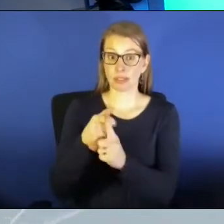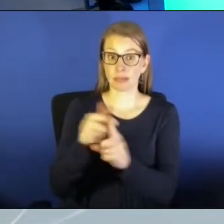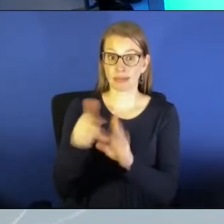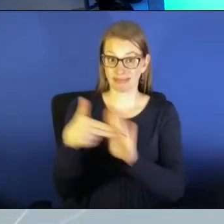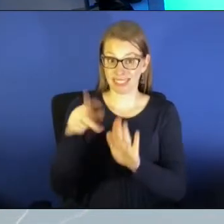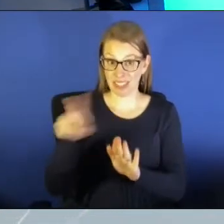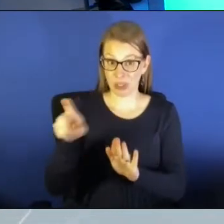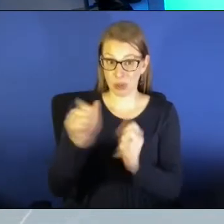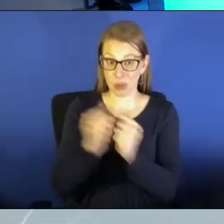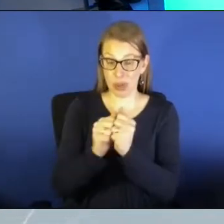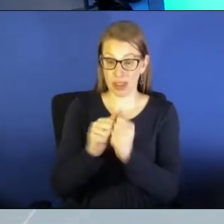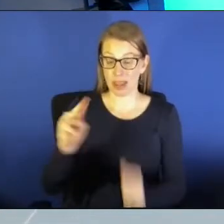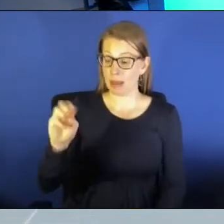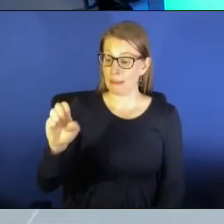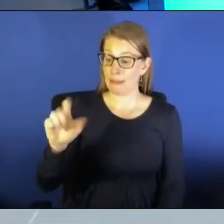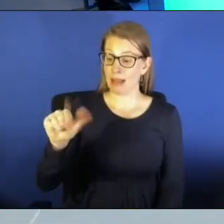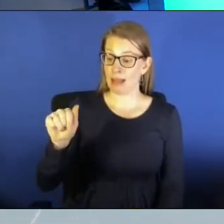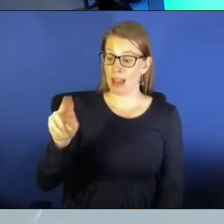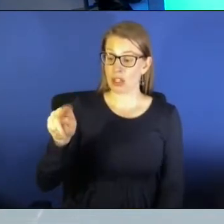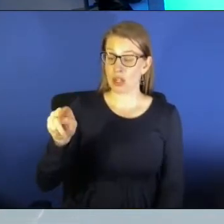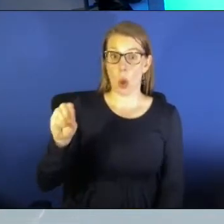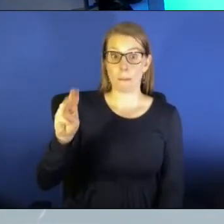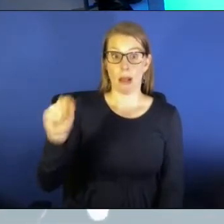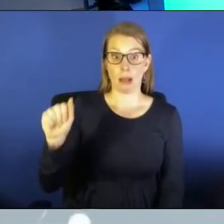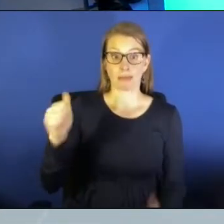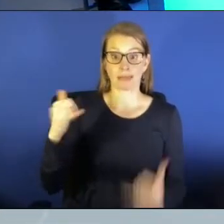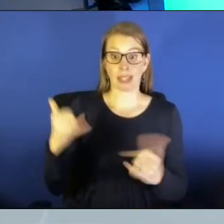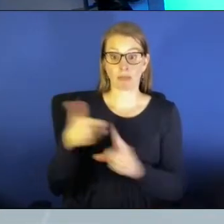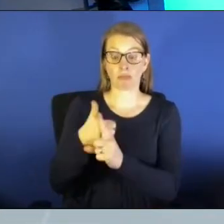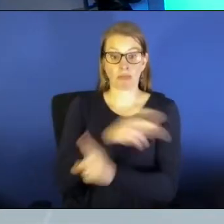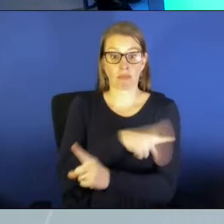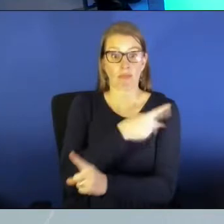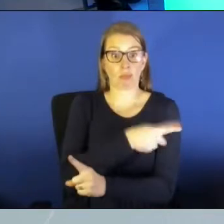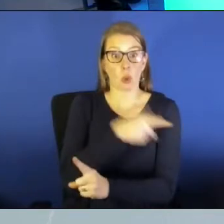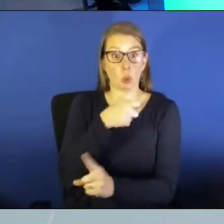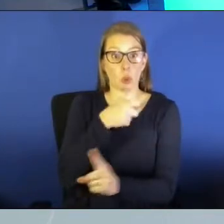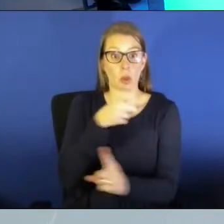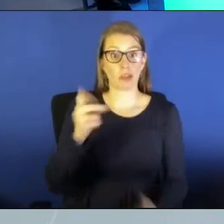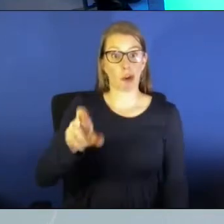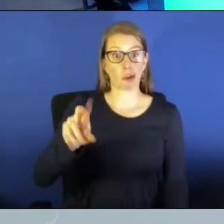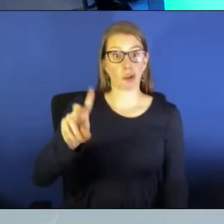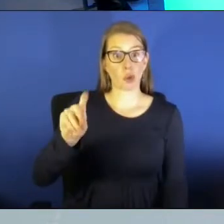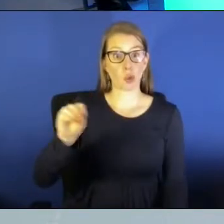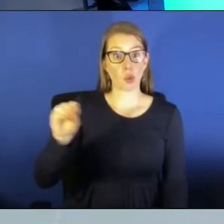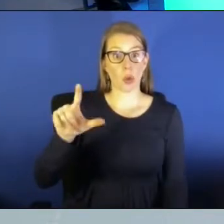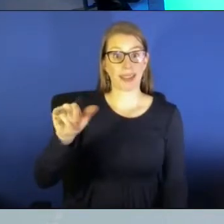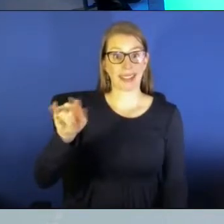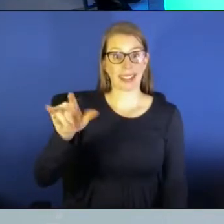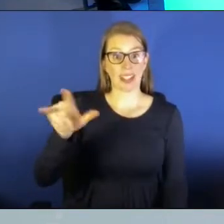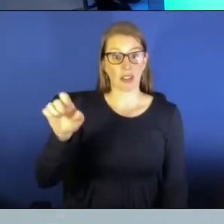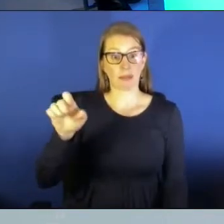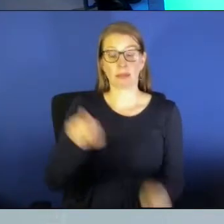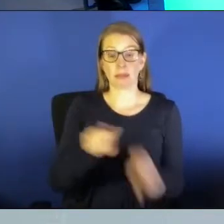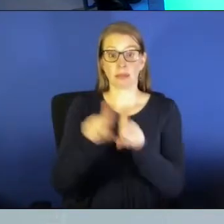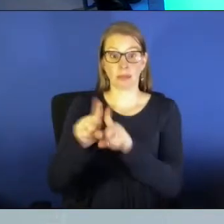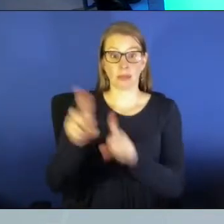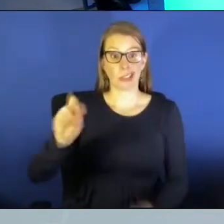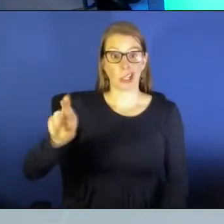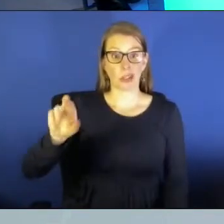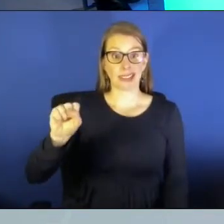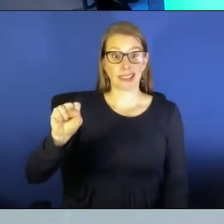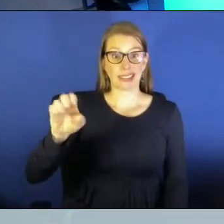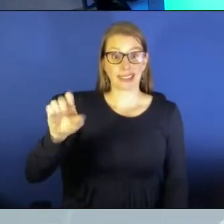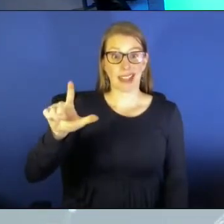melanoma, and now you are a patient of Dr. Doolittle and Dr. Selby. Tell us how you found